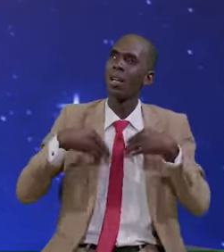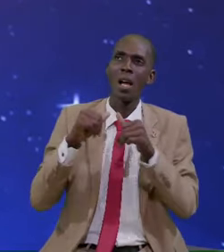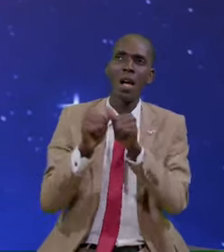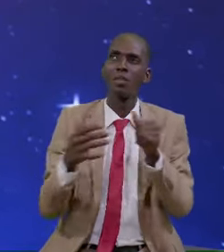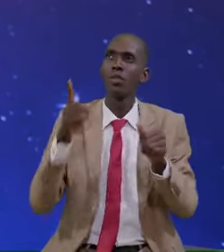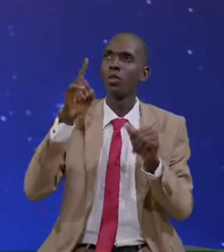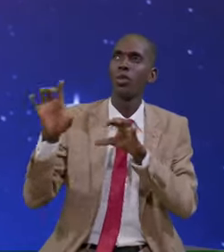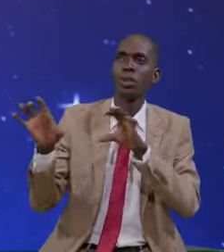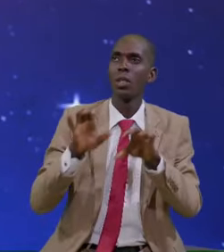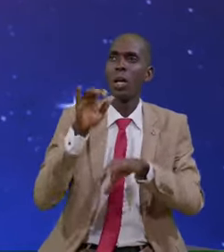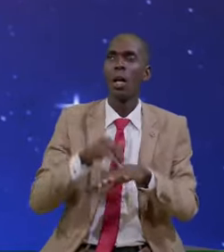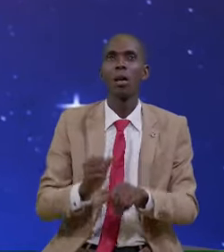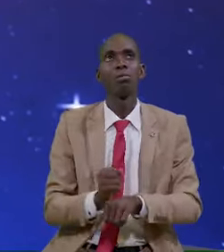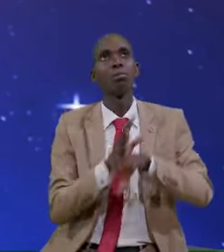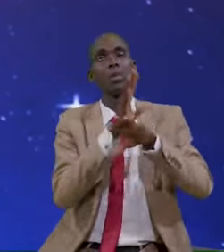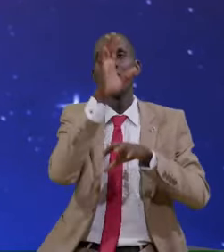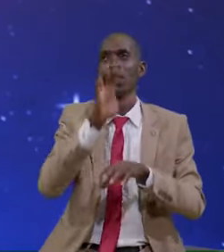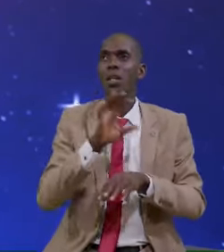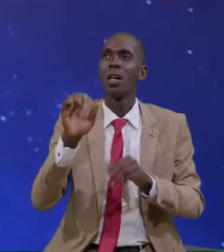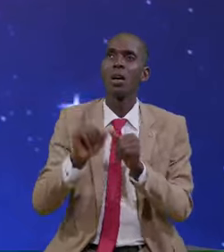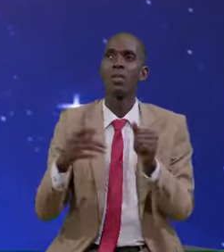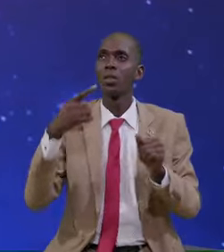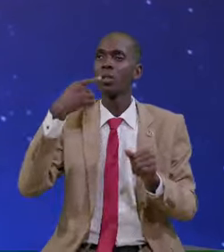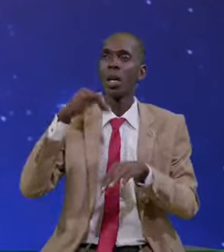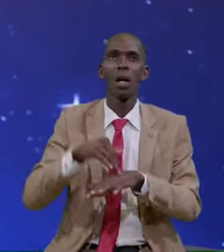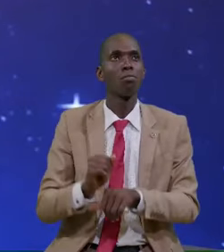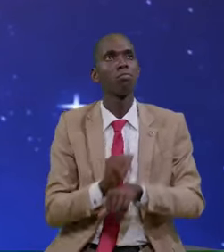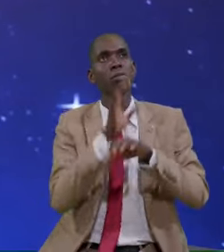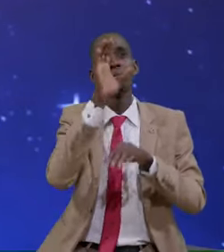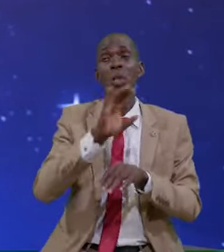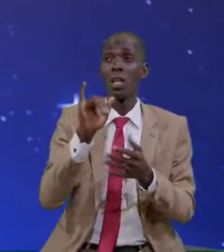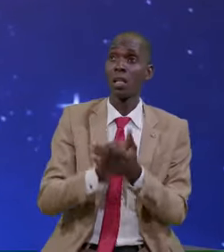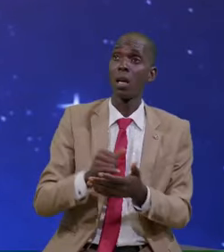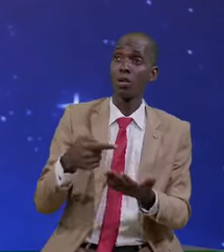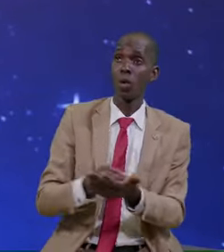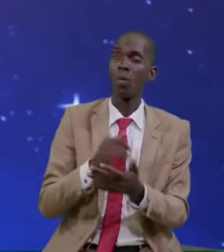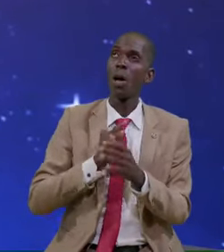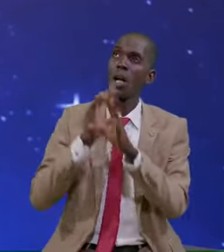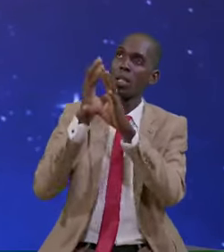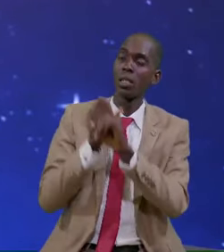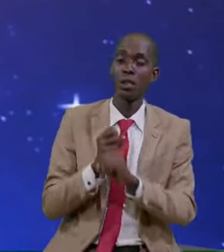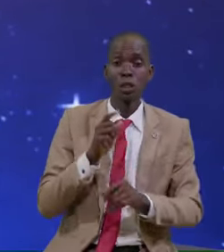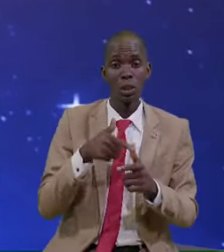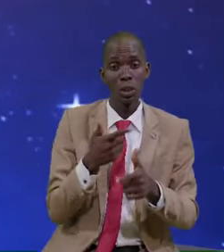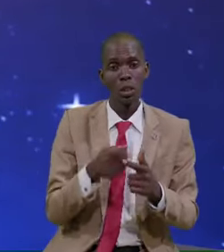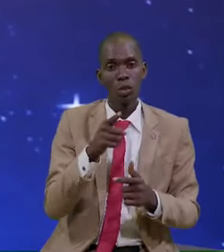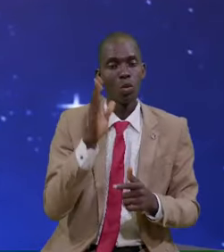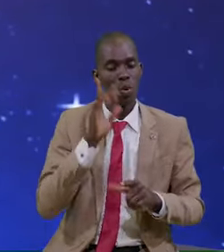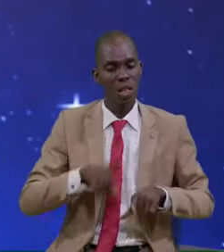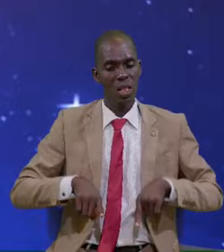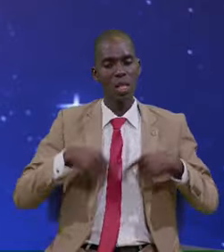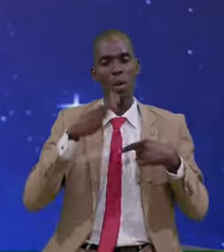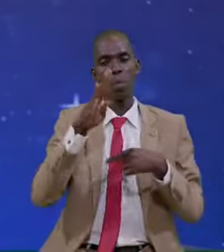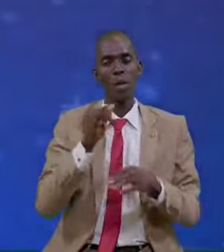everything you did at Calvary, that gospel I receive. You will live by faith in